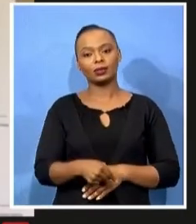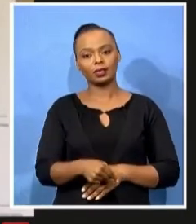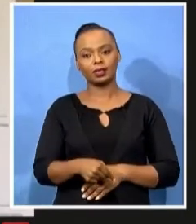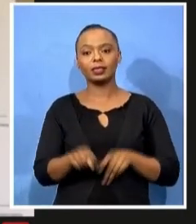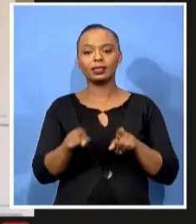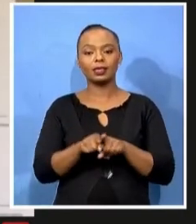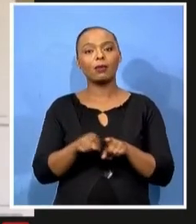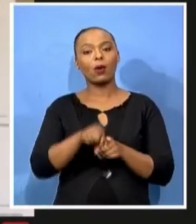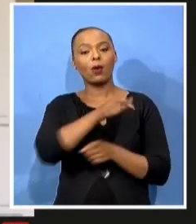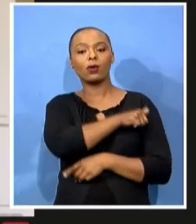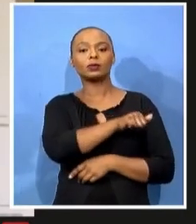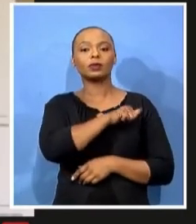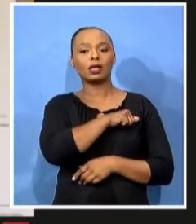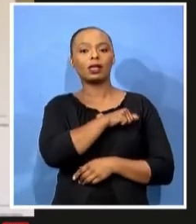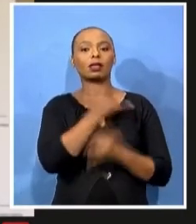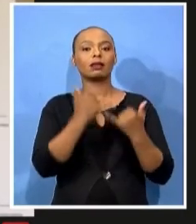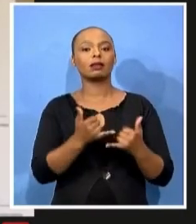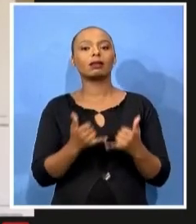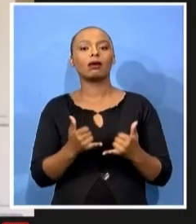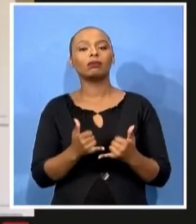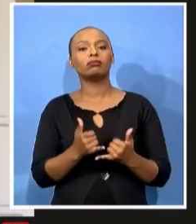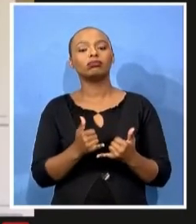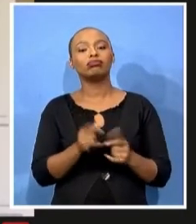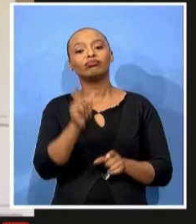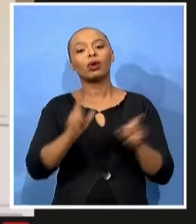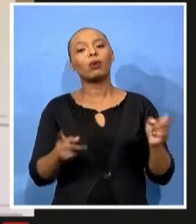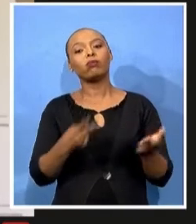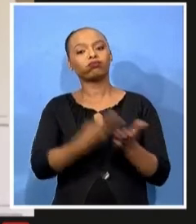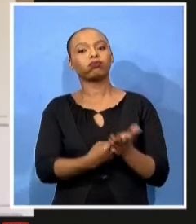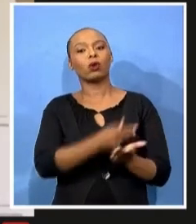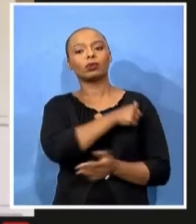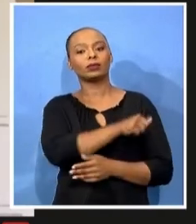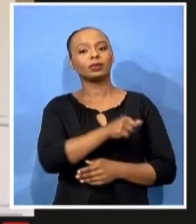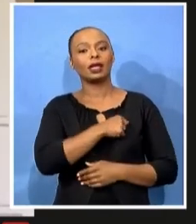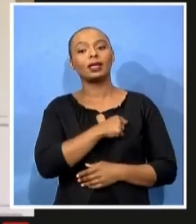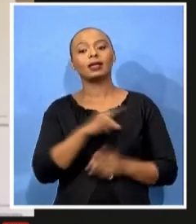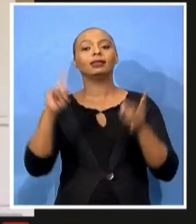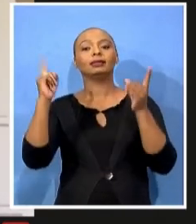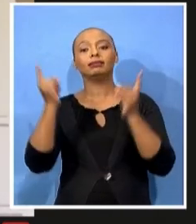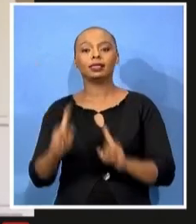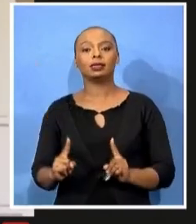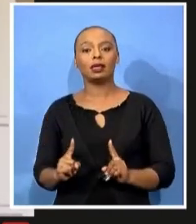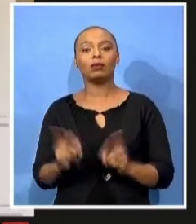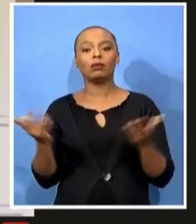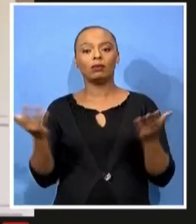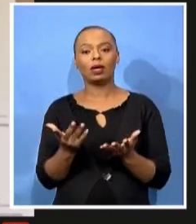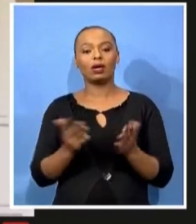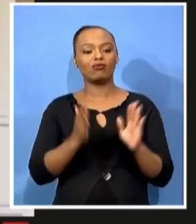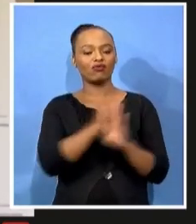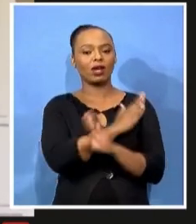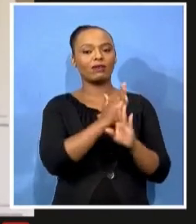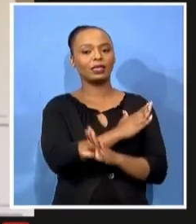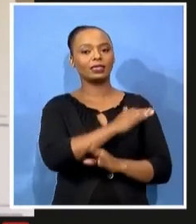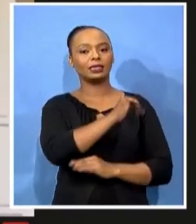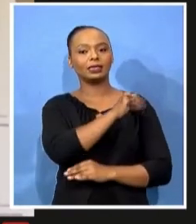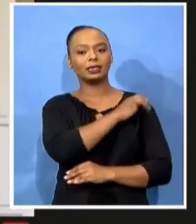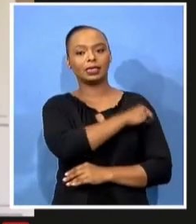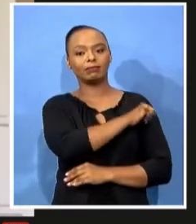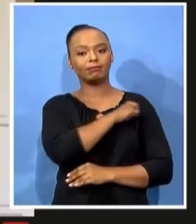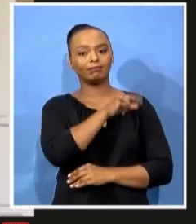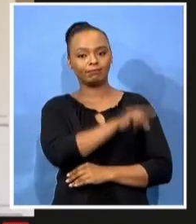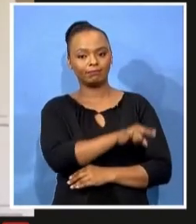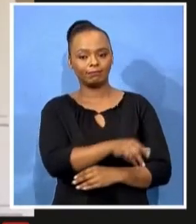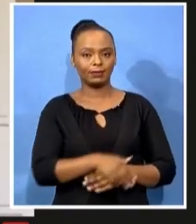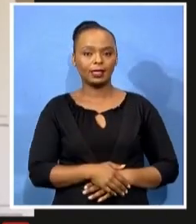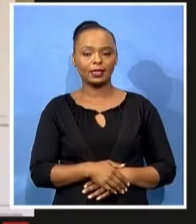particularly in the private sector. They've actually been much more under pressure. And of course,